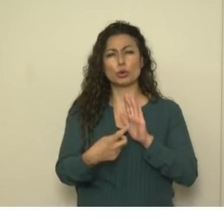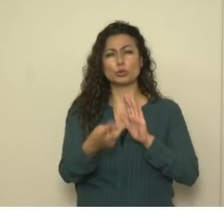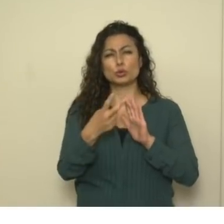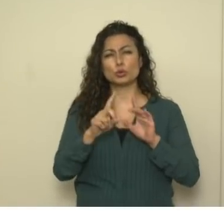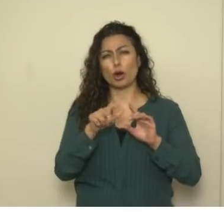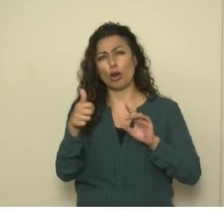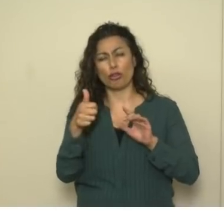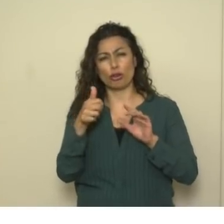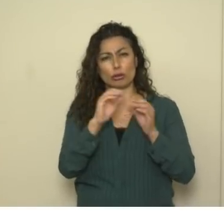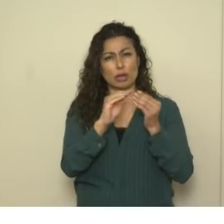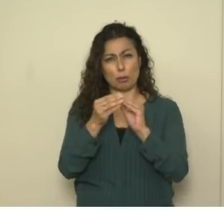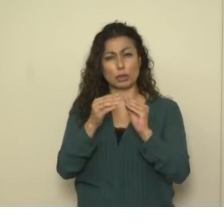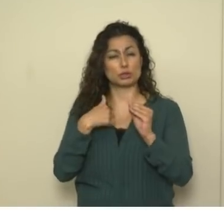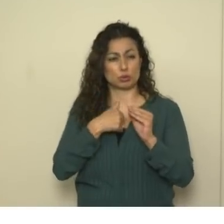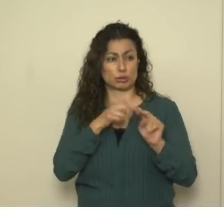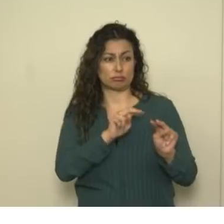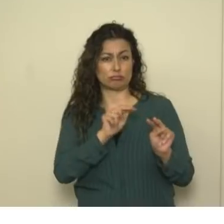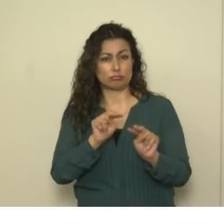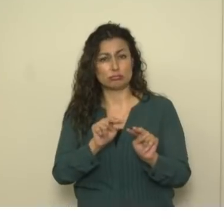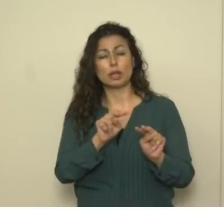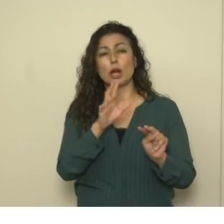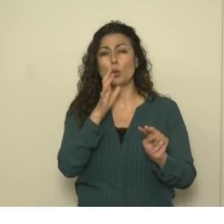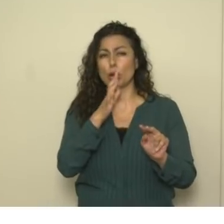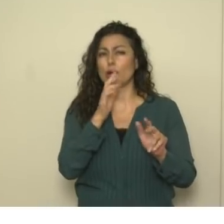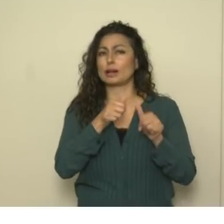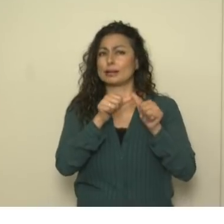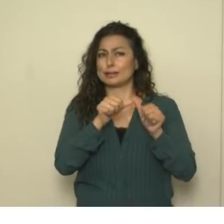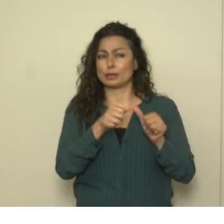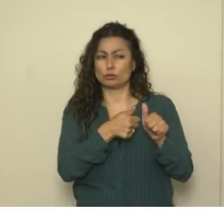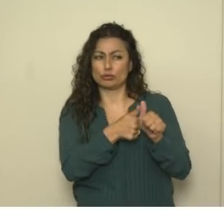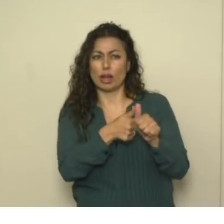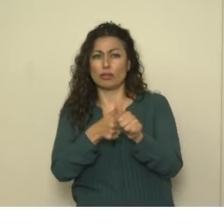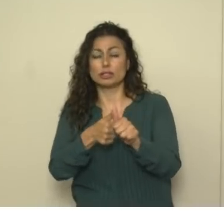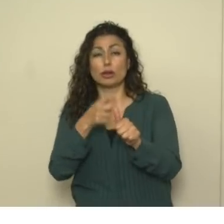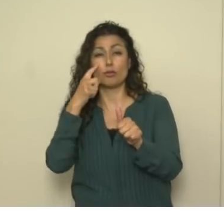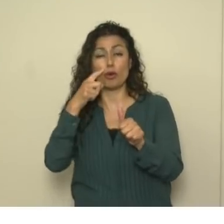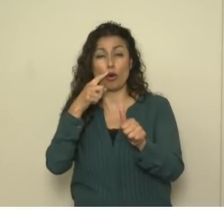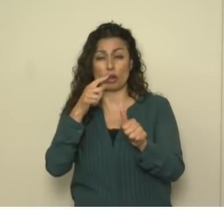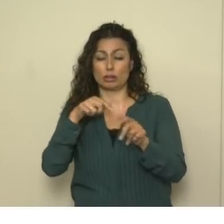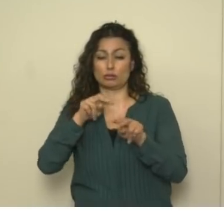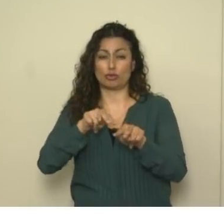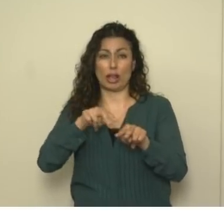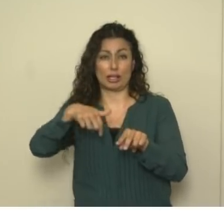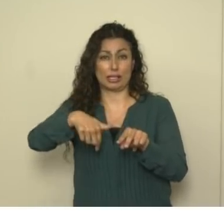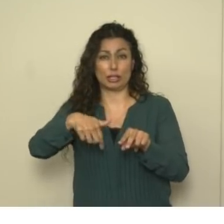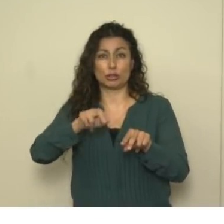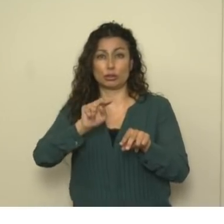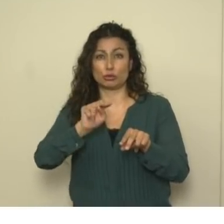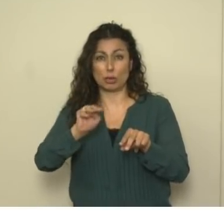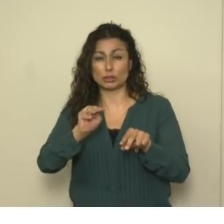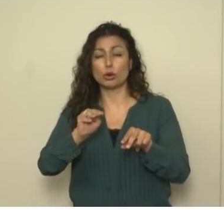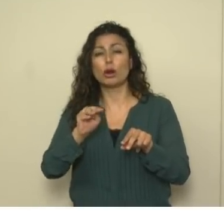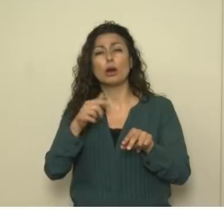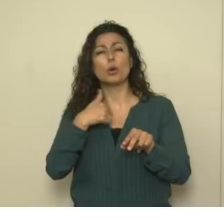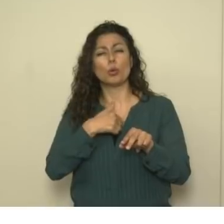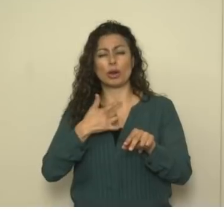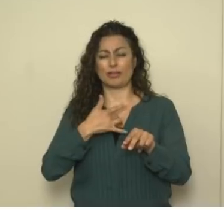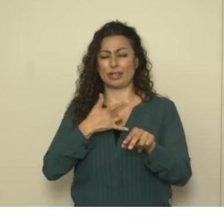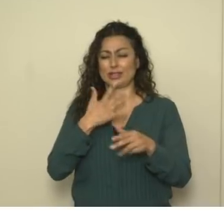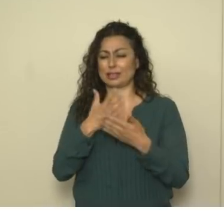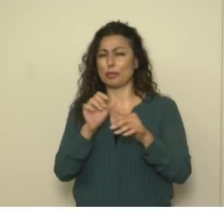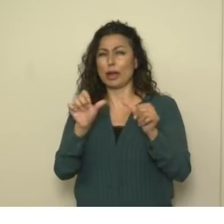we are tracking that we're going to start to use for focused testing throughout the state in areas where we think we're having more of a